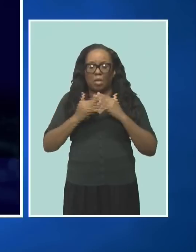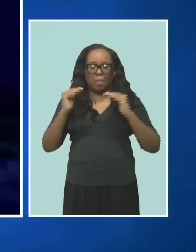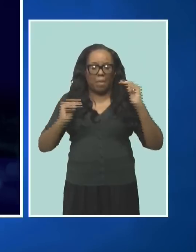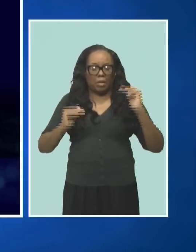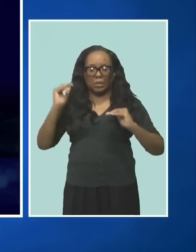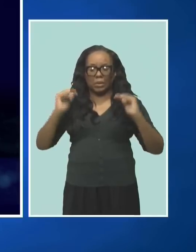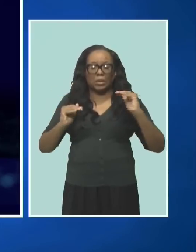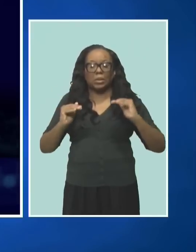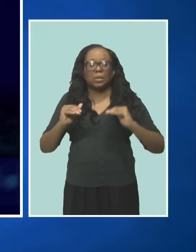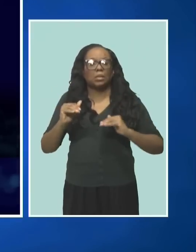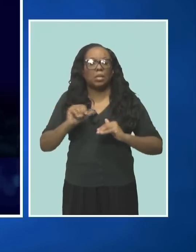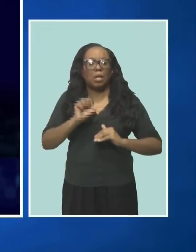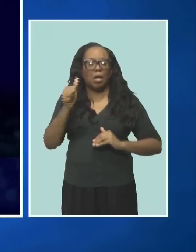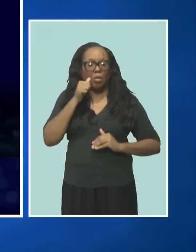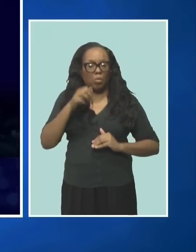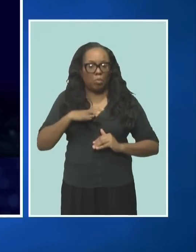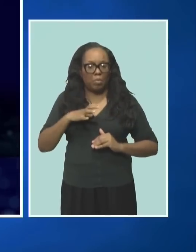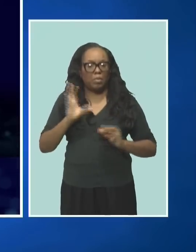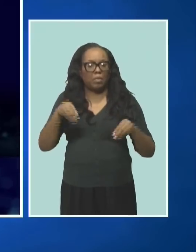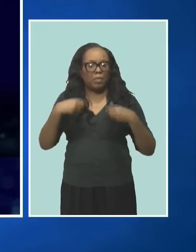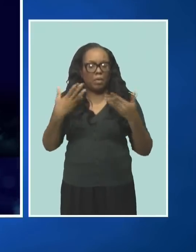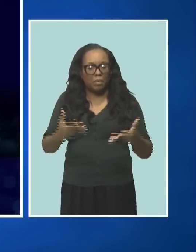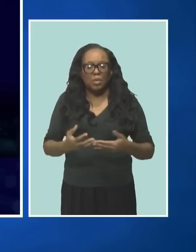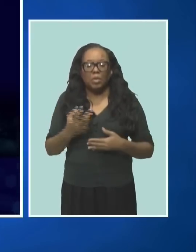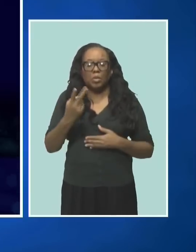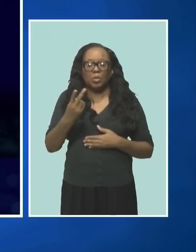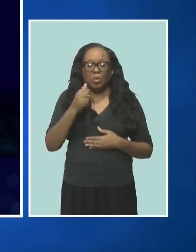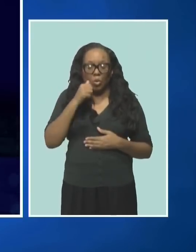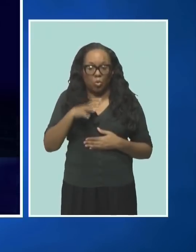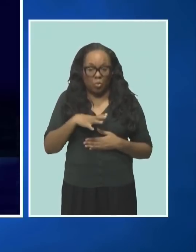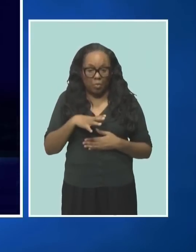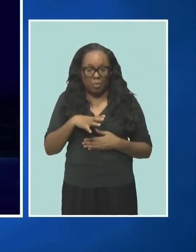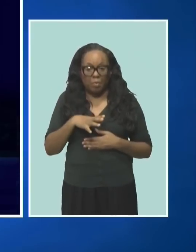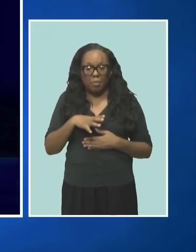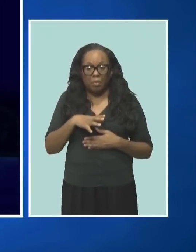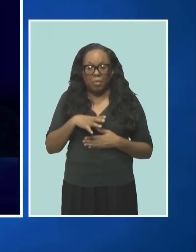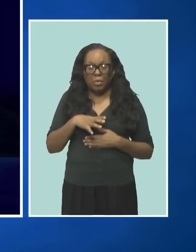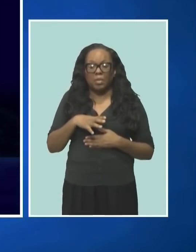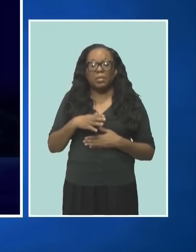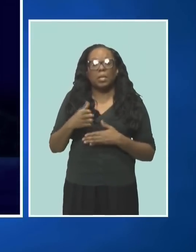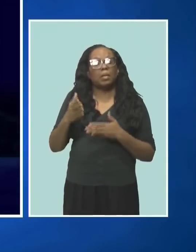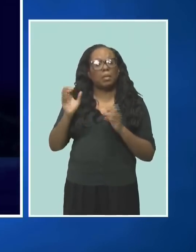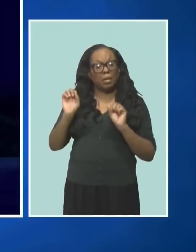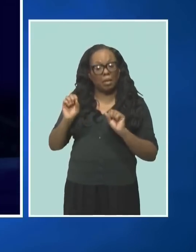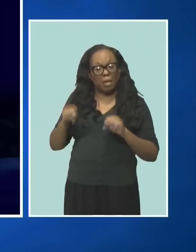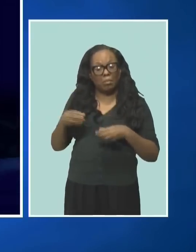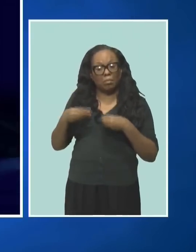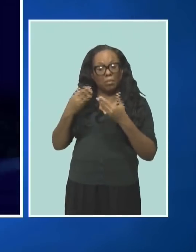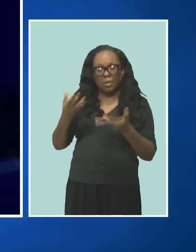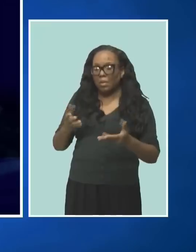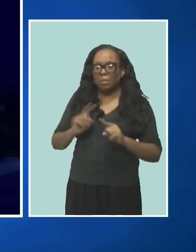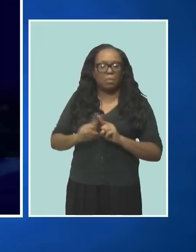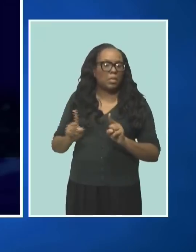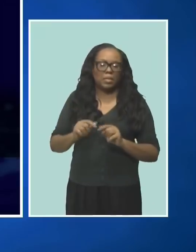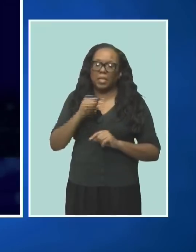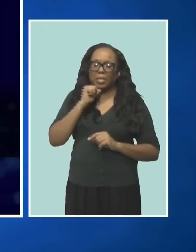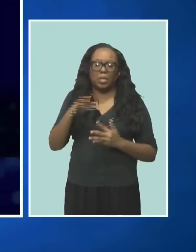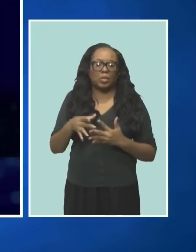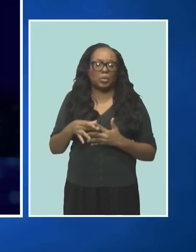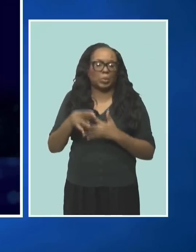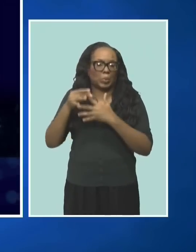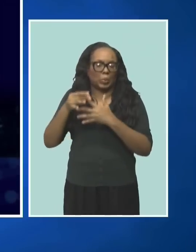were available. He has 2 women in his shadow cabinet, both of whom could have been available to serve in the Senate. Neither of these persons were